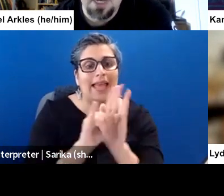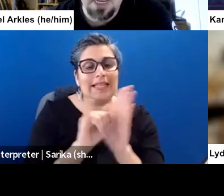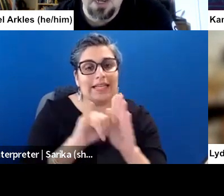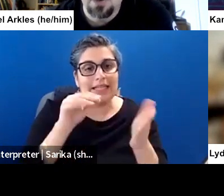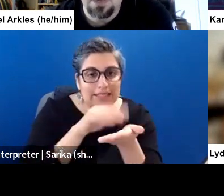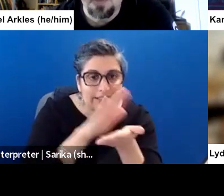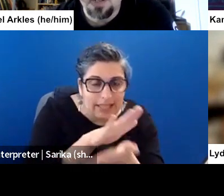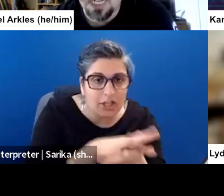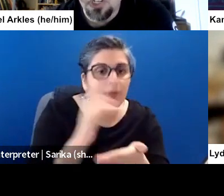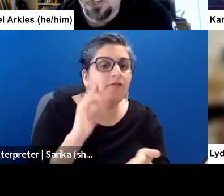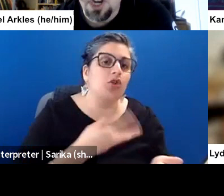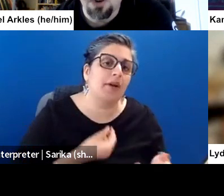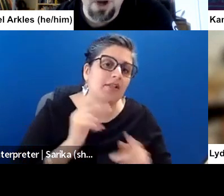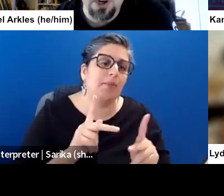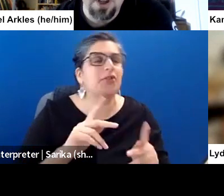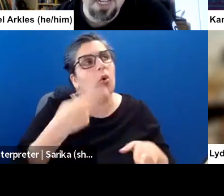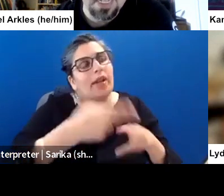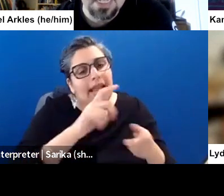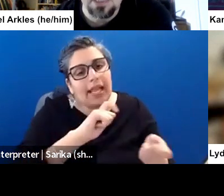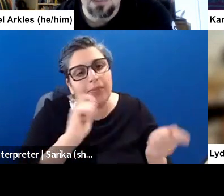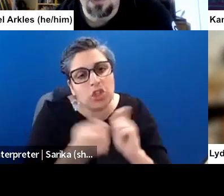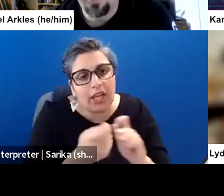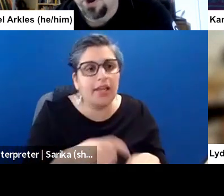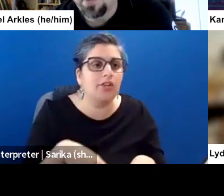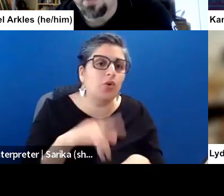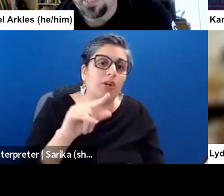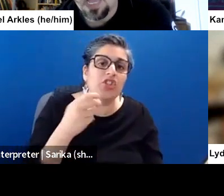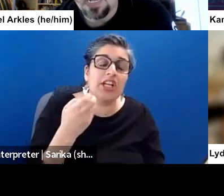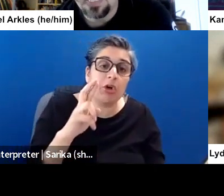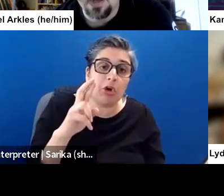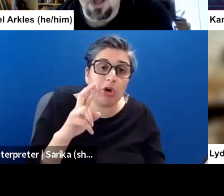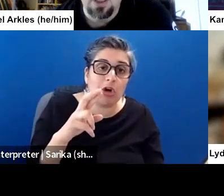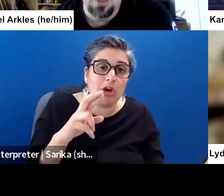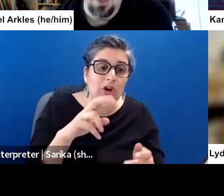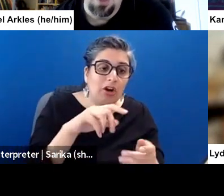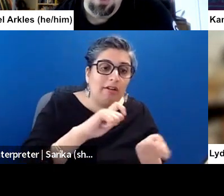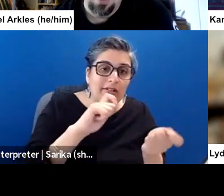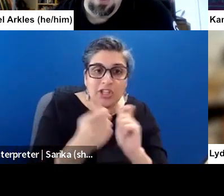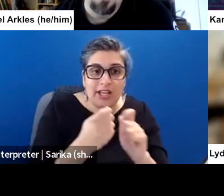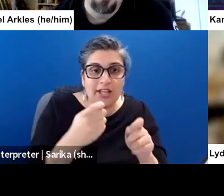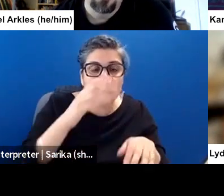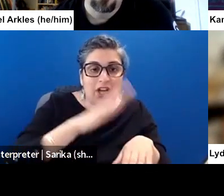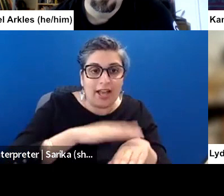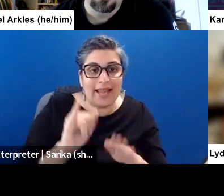name change, or being able to change the gender marker on ID, or to be able to get ID at all.